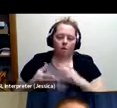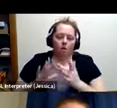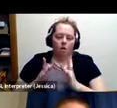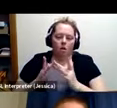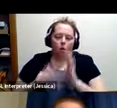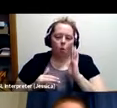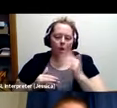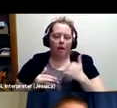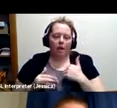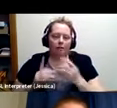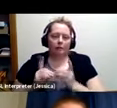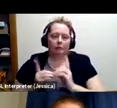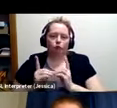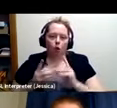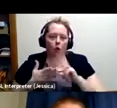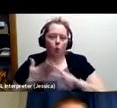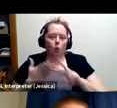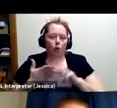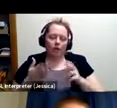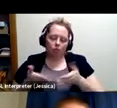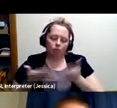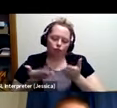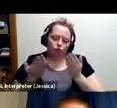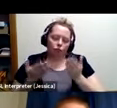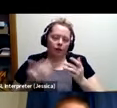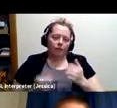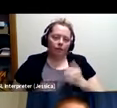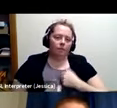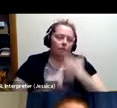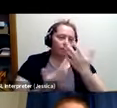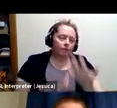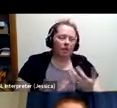the two, and there are other things that we're doing, but those are sort of two things that we're